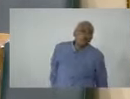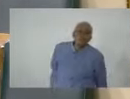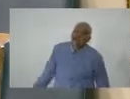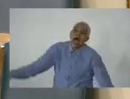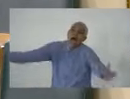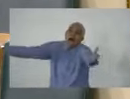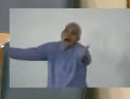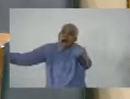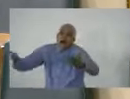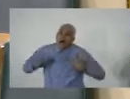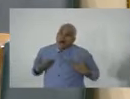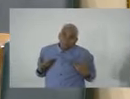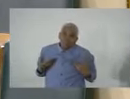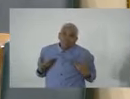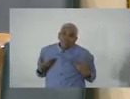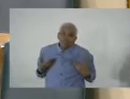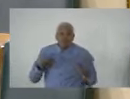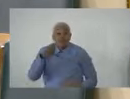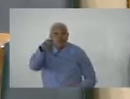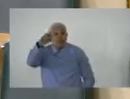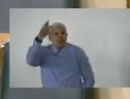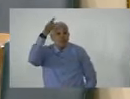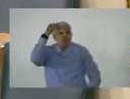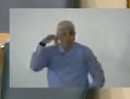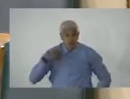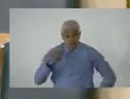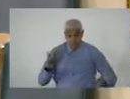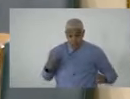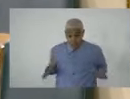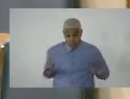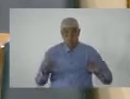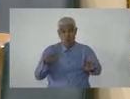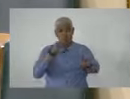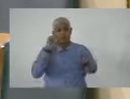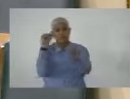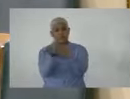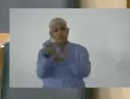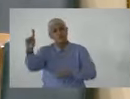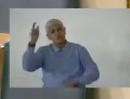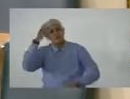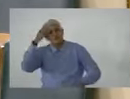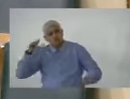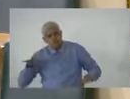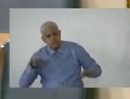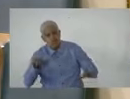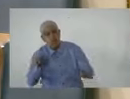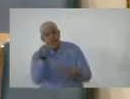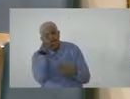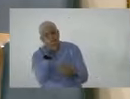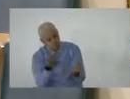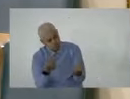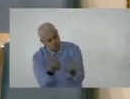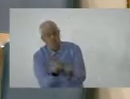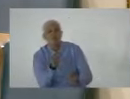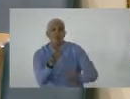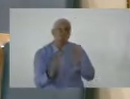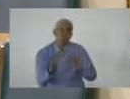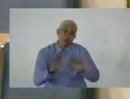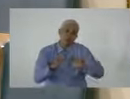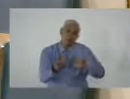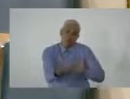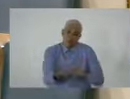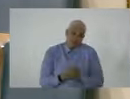as Prime Minister, everything that I have done is to ensure that the state acts in the interest of the people